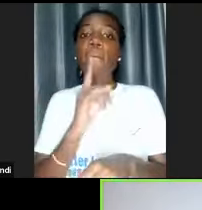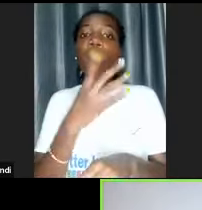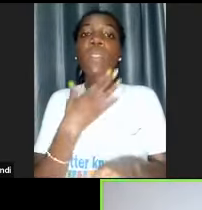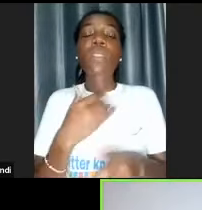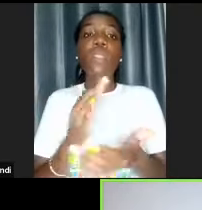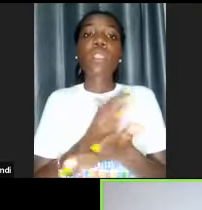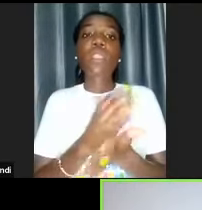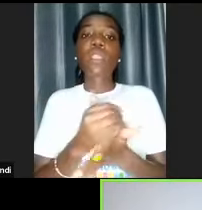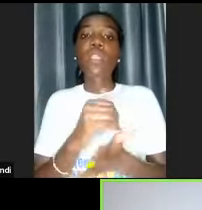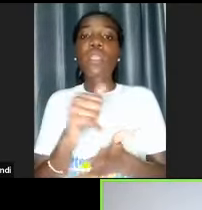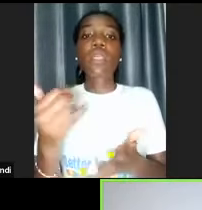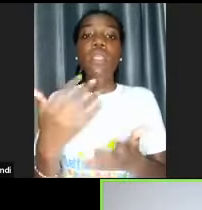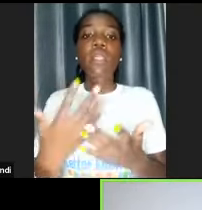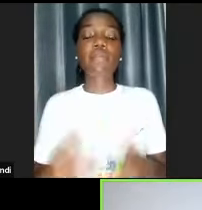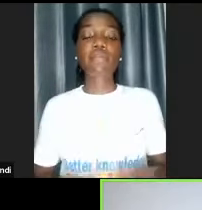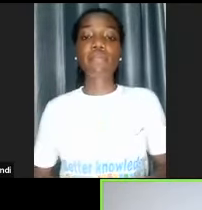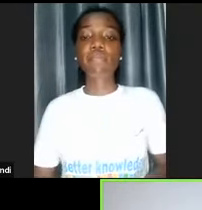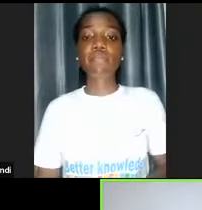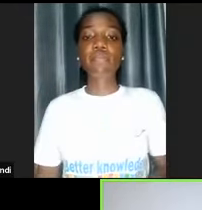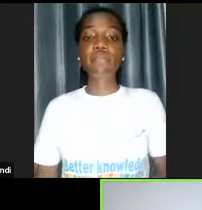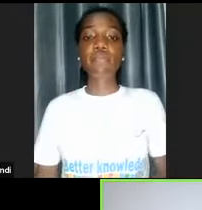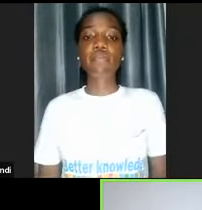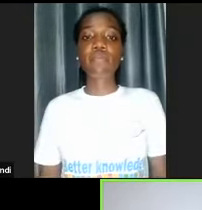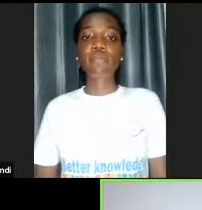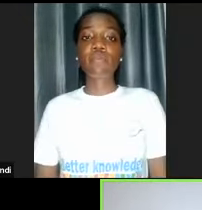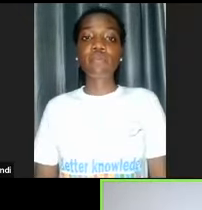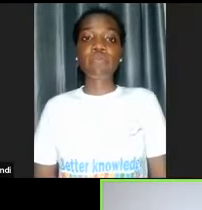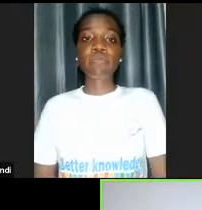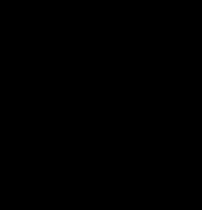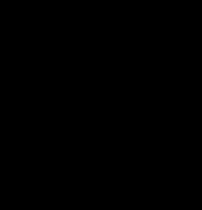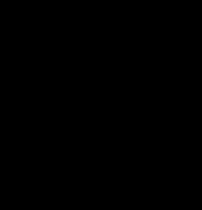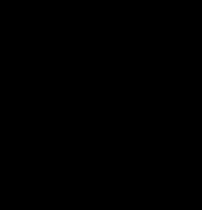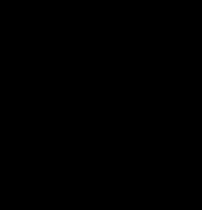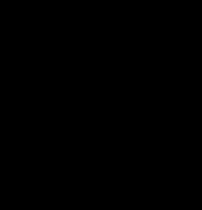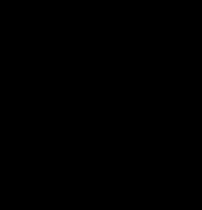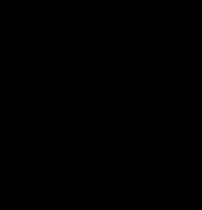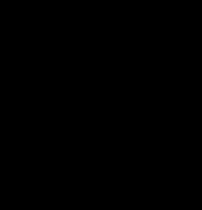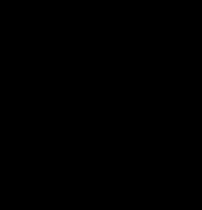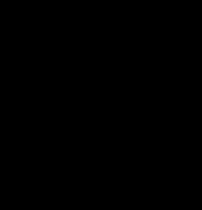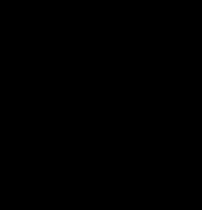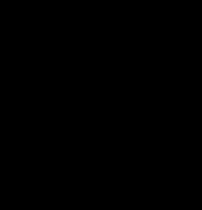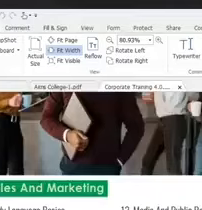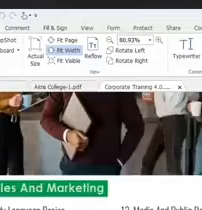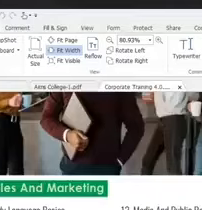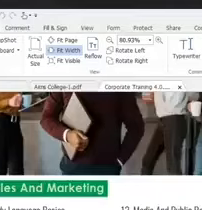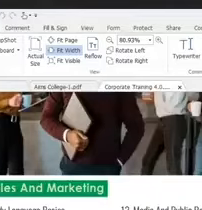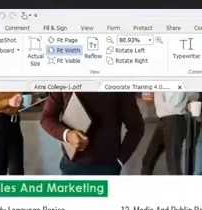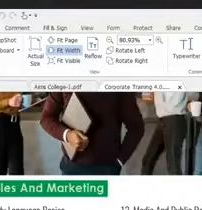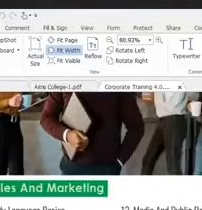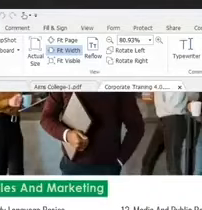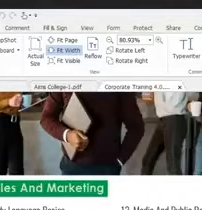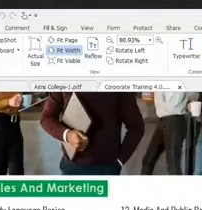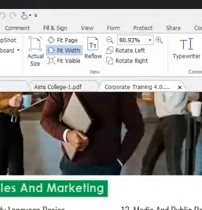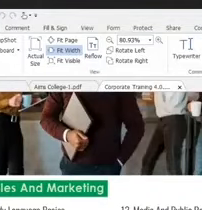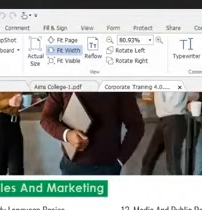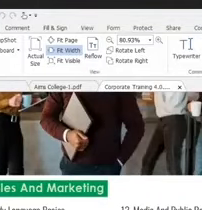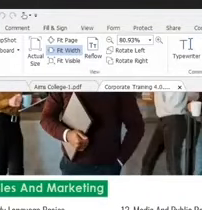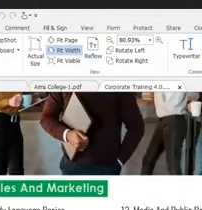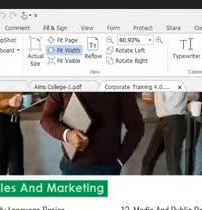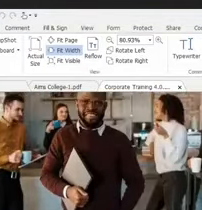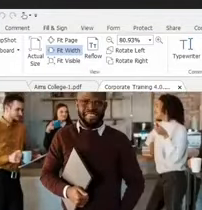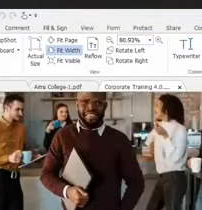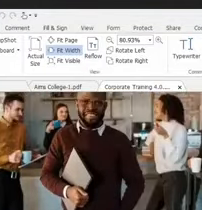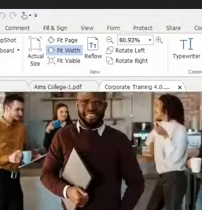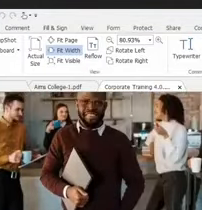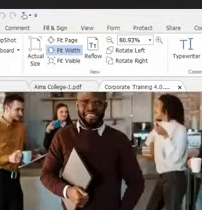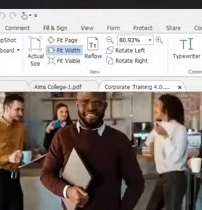God. So I promised to share the courses that are being offered on the LMS. These are self-paced short